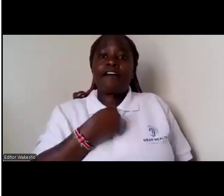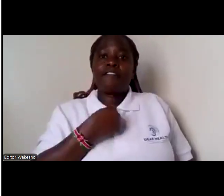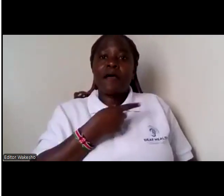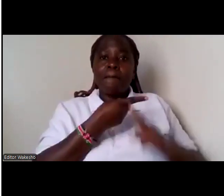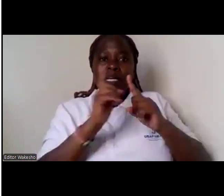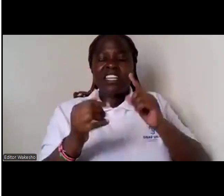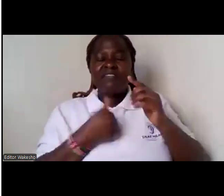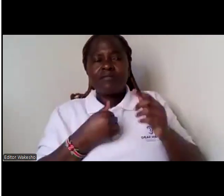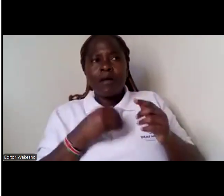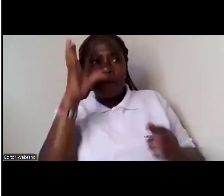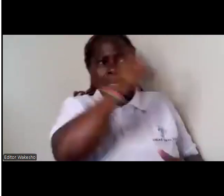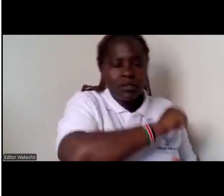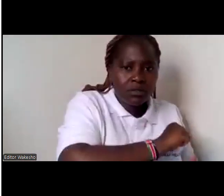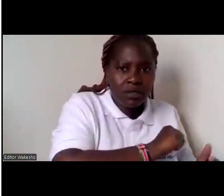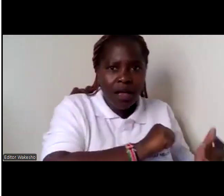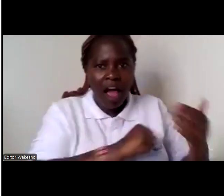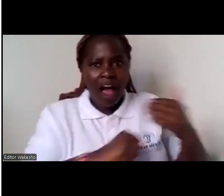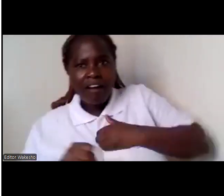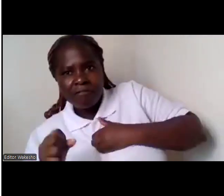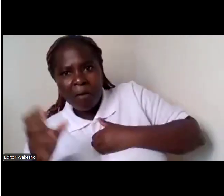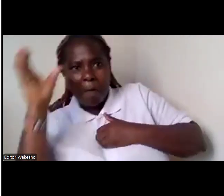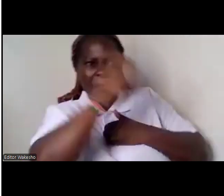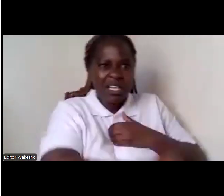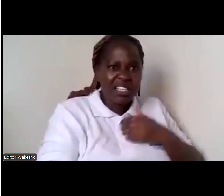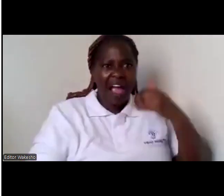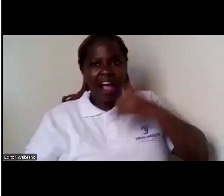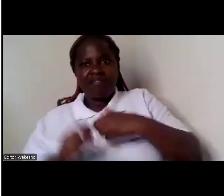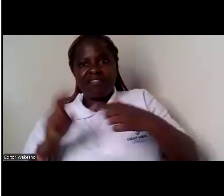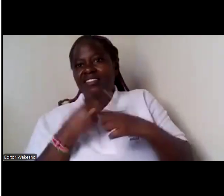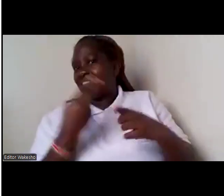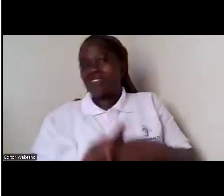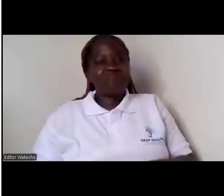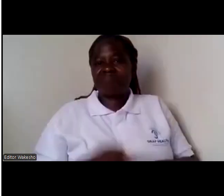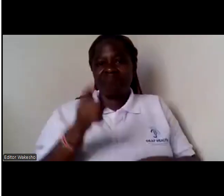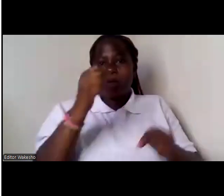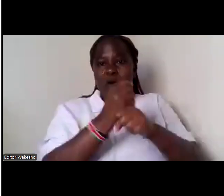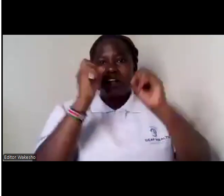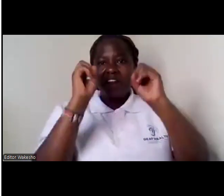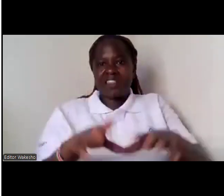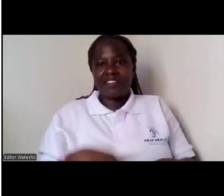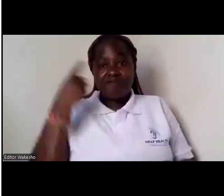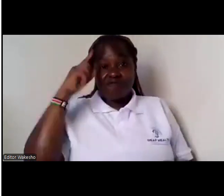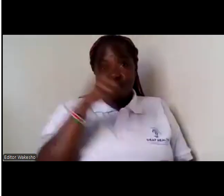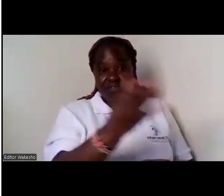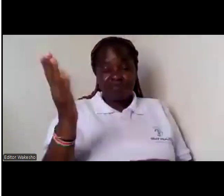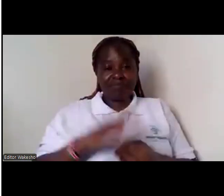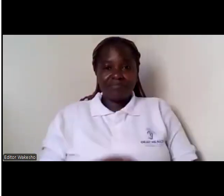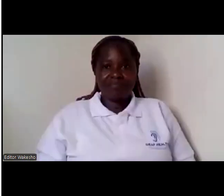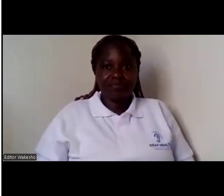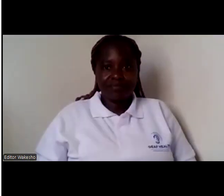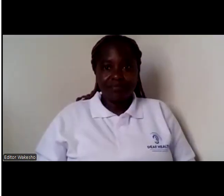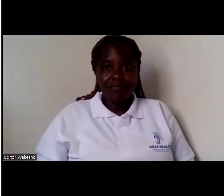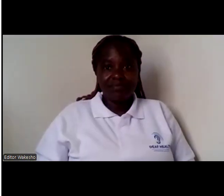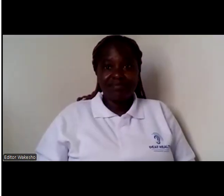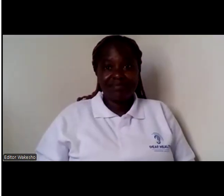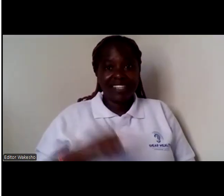And sometimes people actually end up having intercourse on the day they're ovulating. So I think that's why